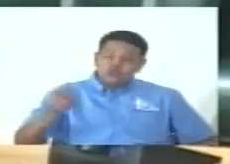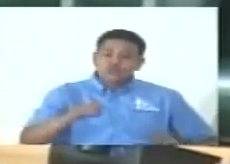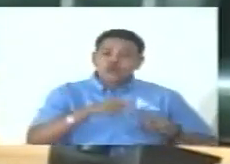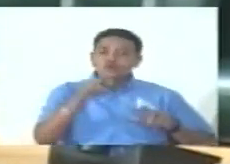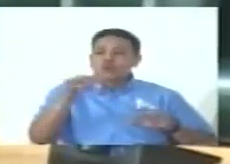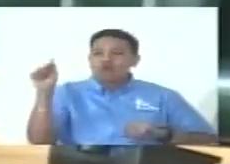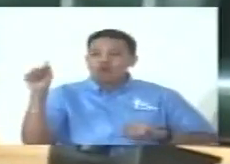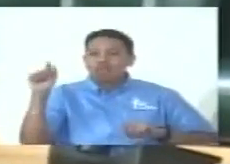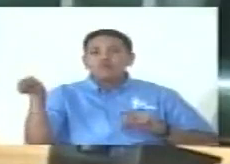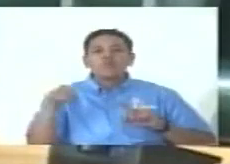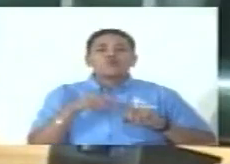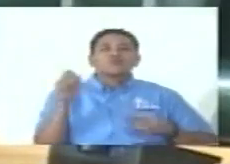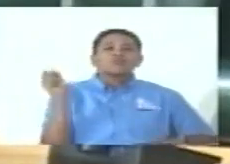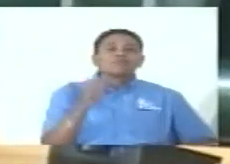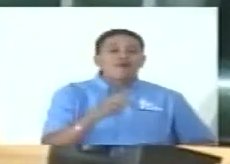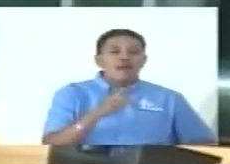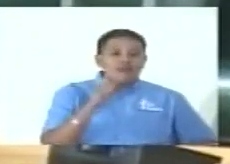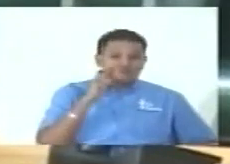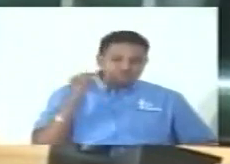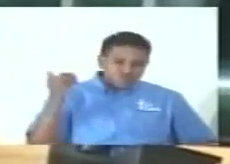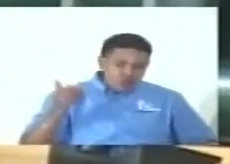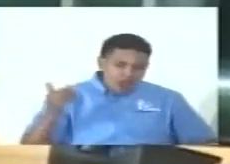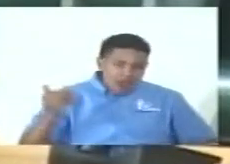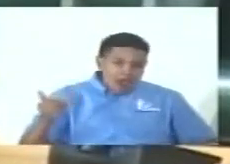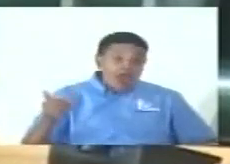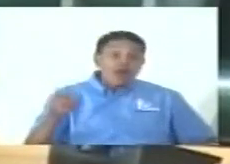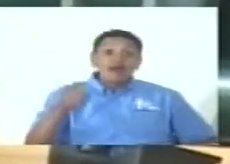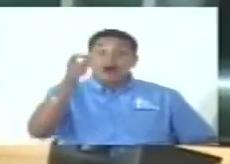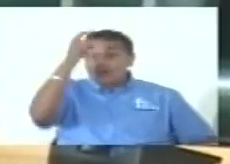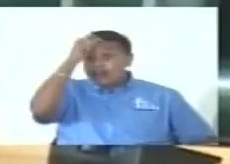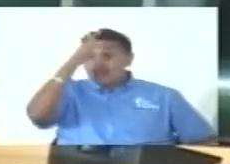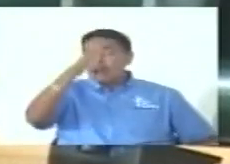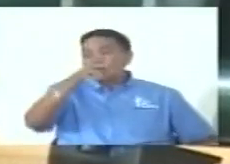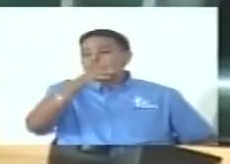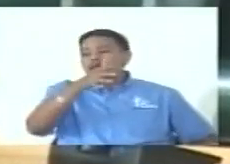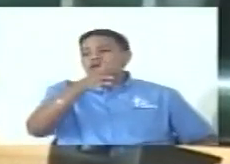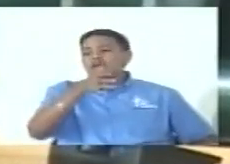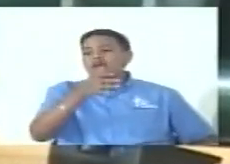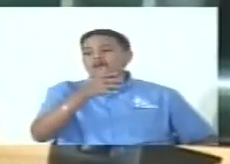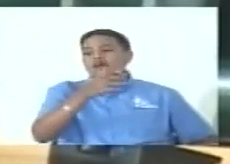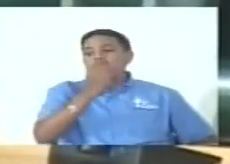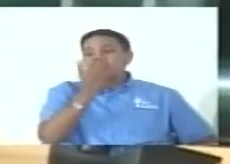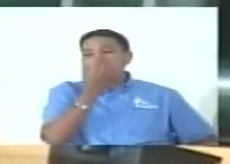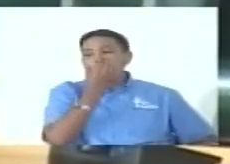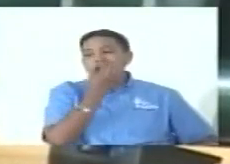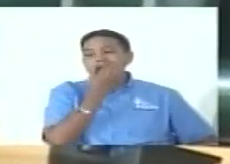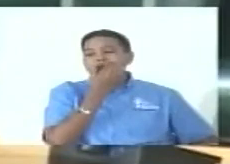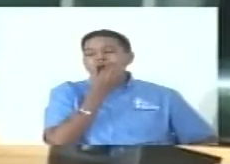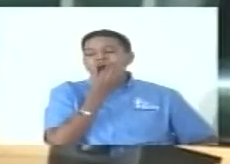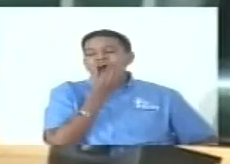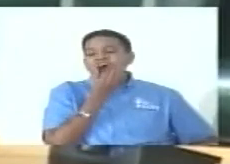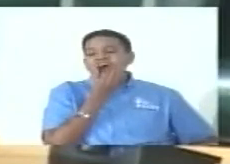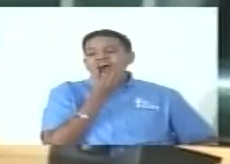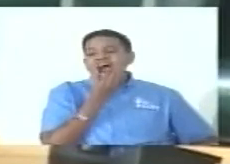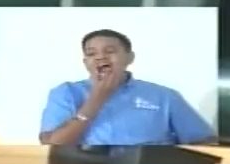when you return, and to the extent that